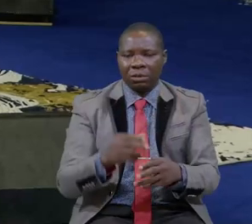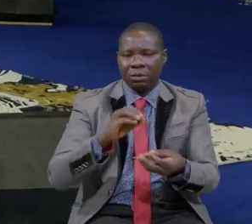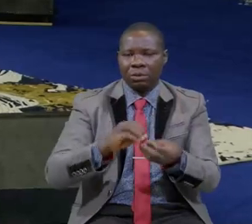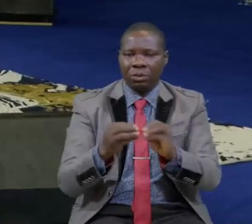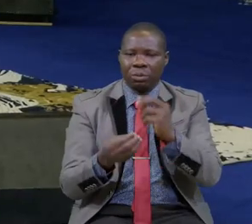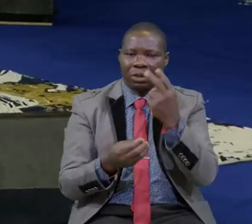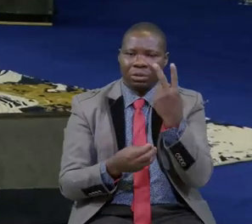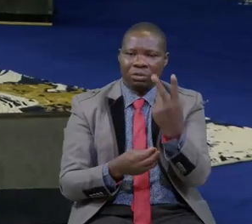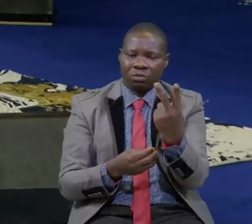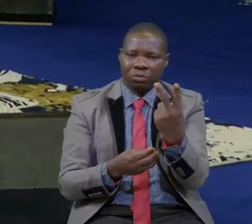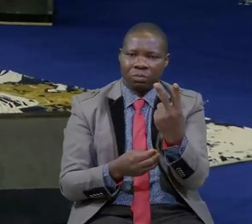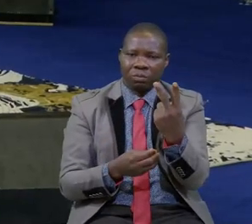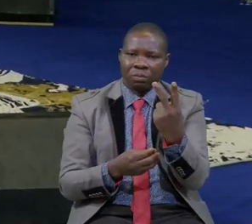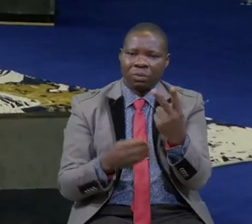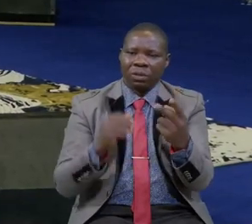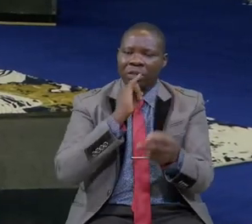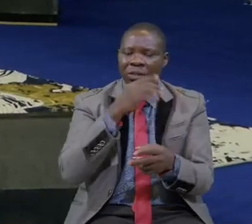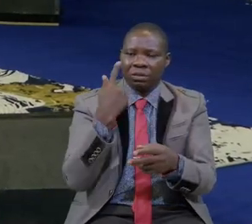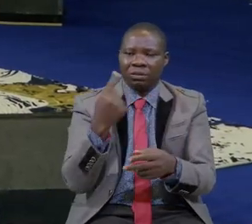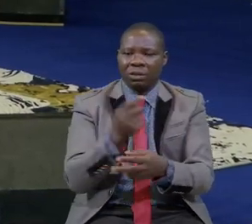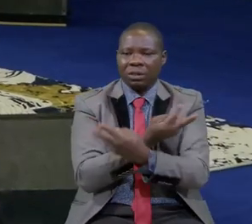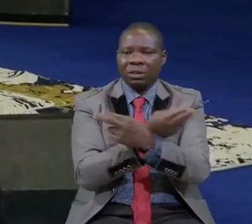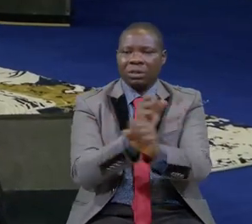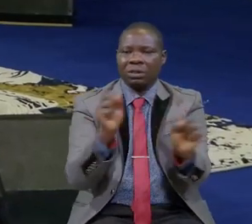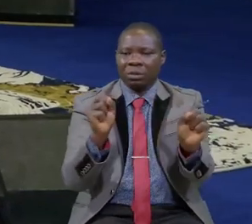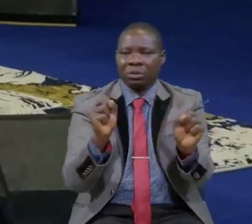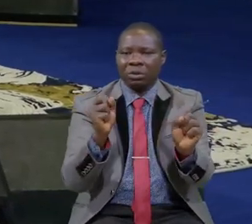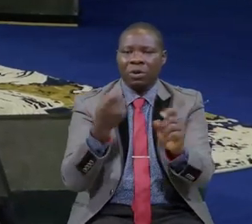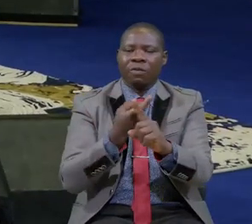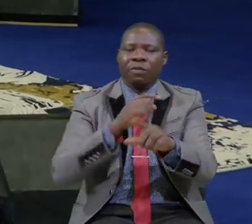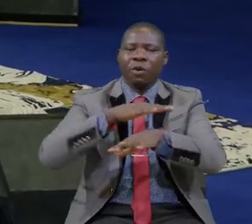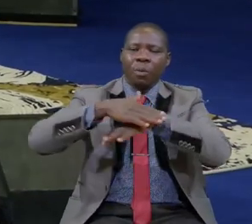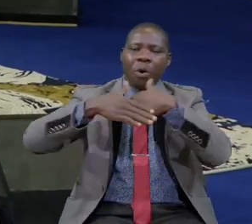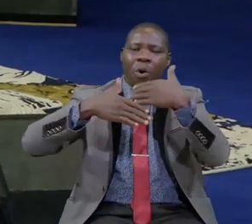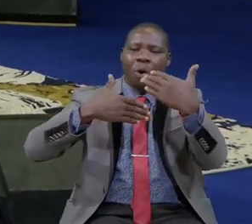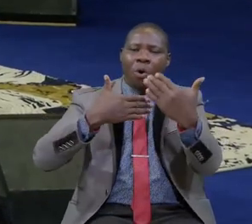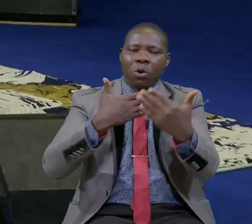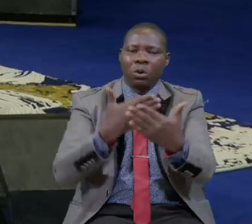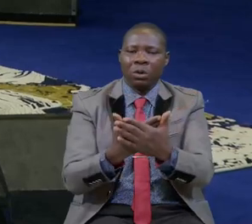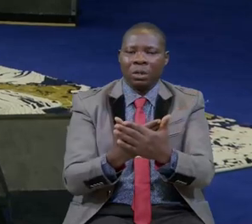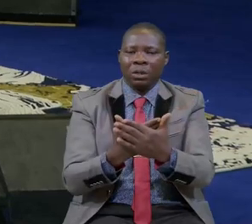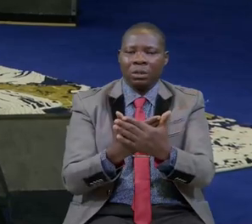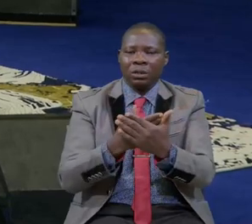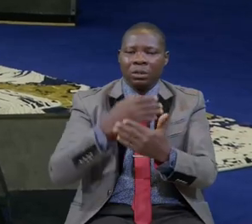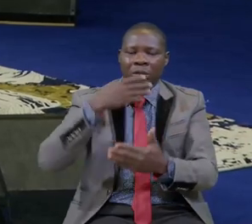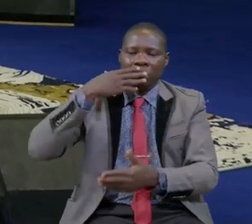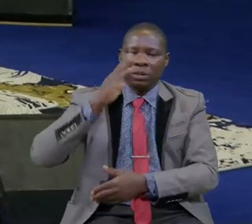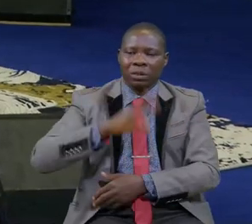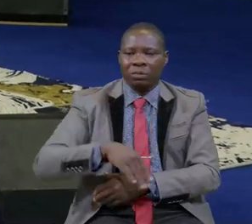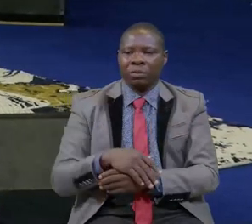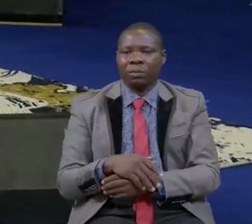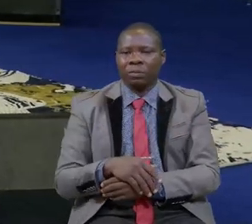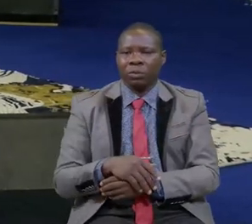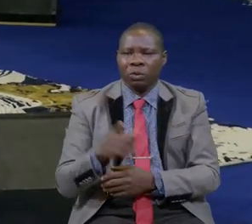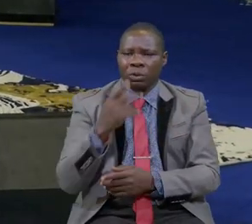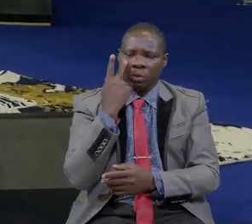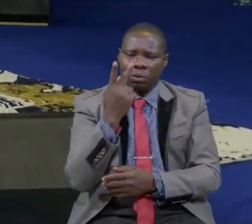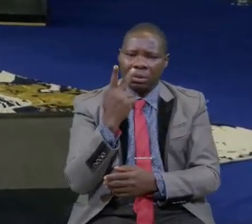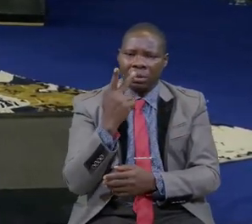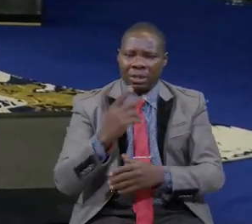the redemption from all abominations. You see, lives are